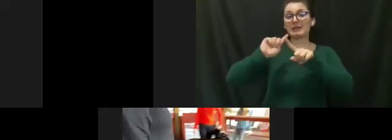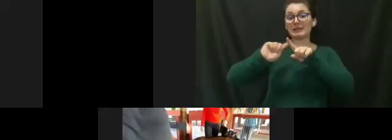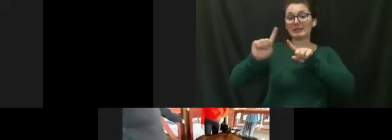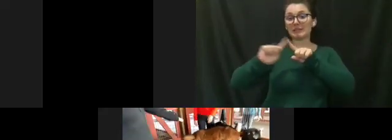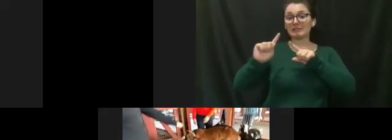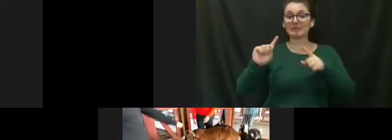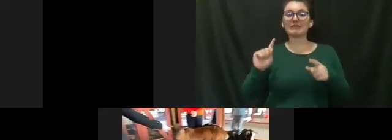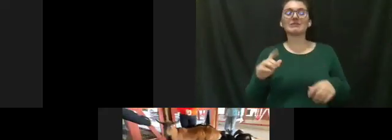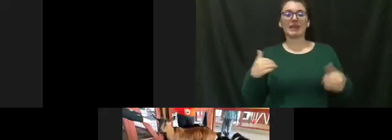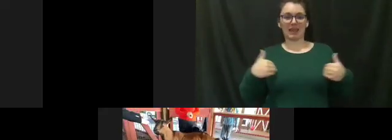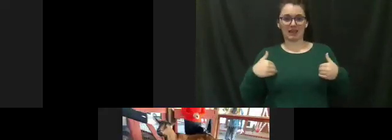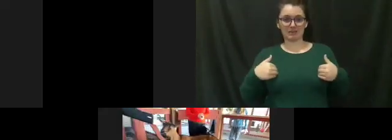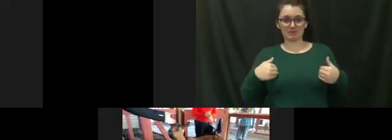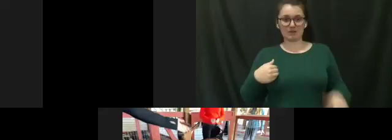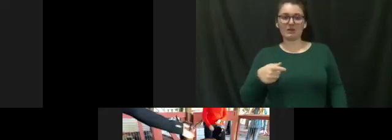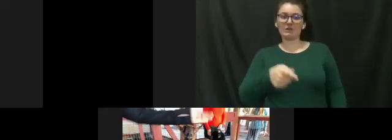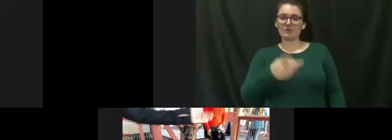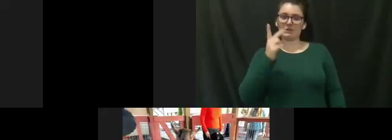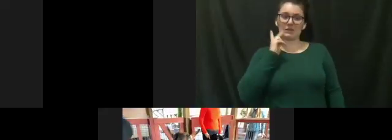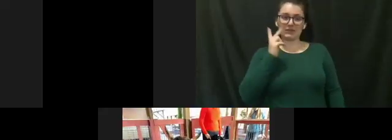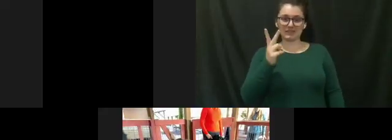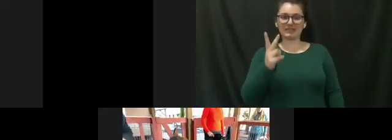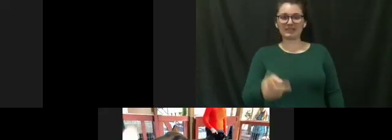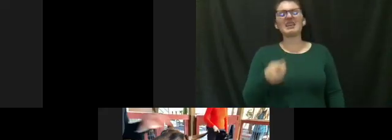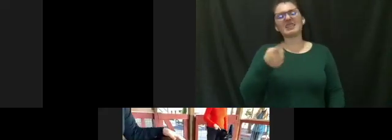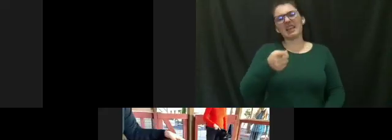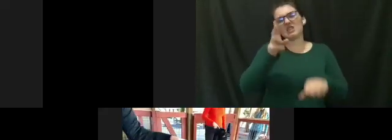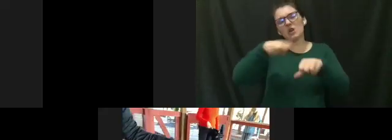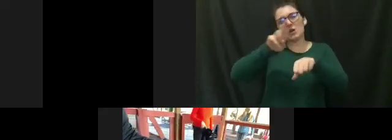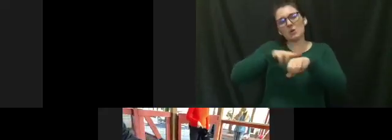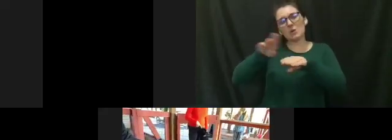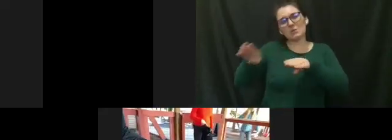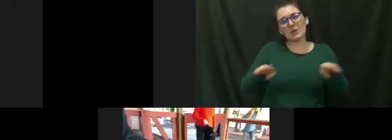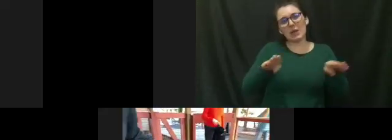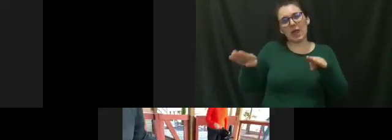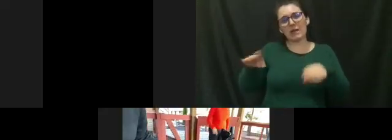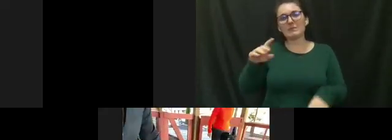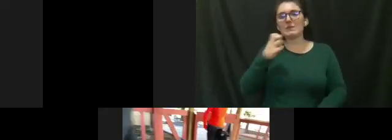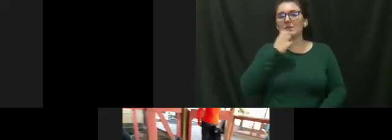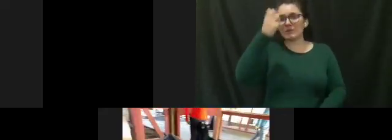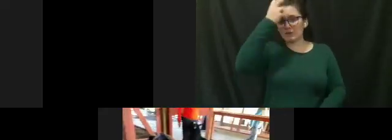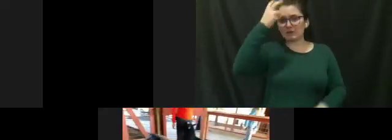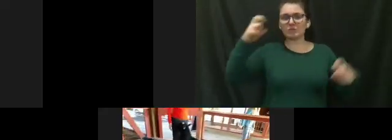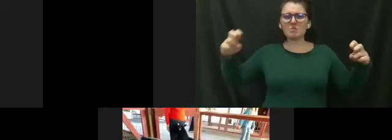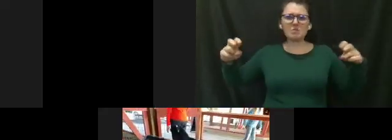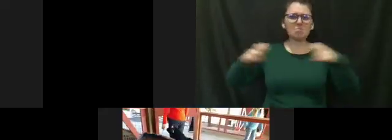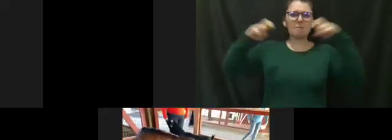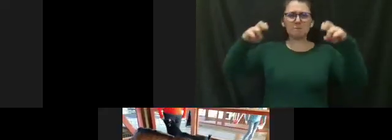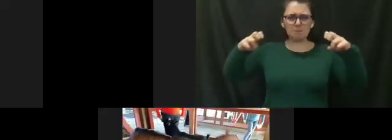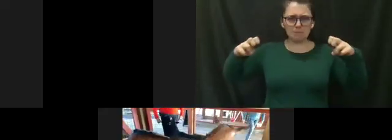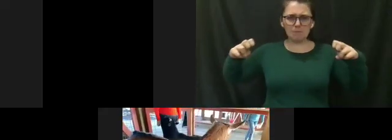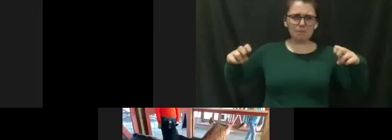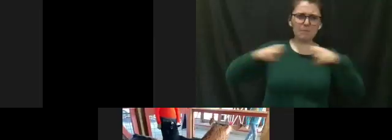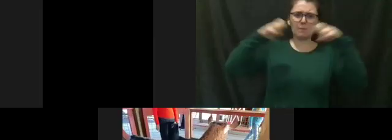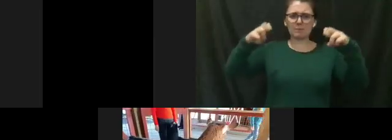You can see Duke is dominant. That's actually a normal behavior that goats will do called headbutting. And that's kind of how they let each